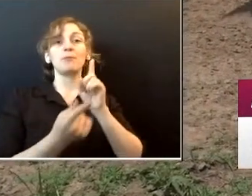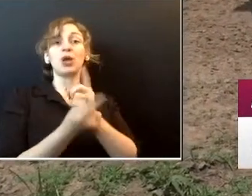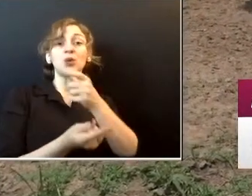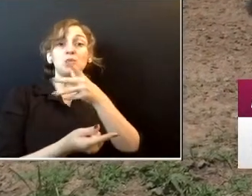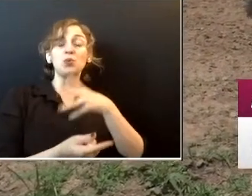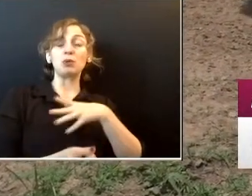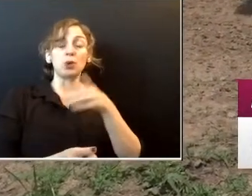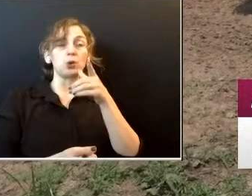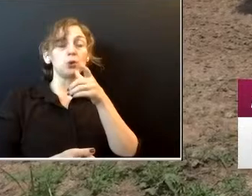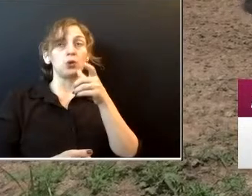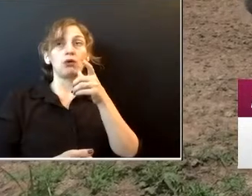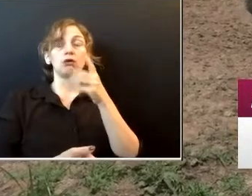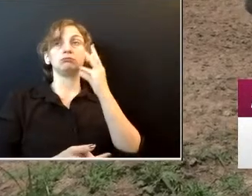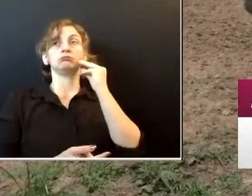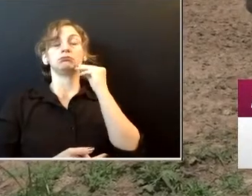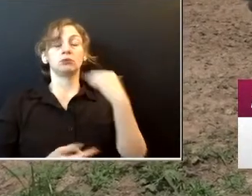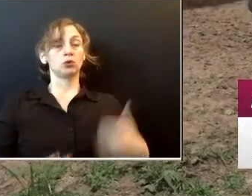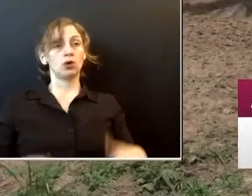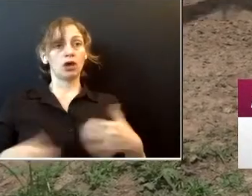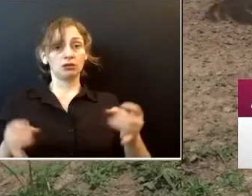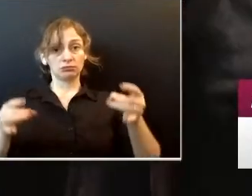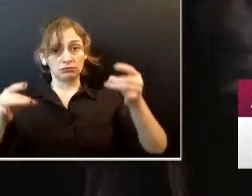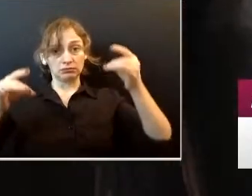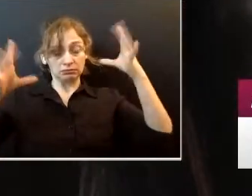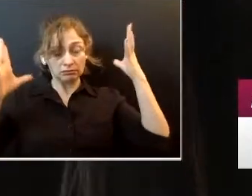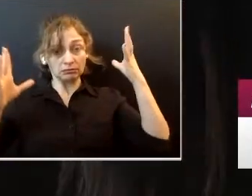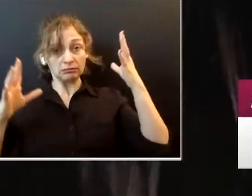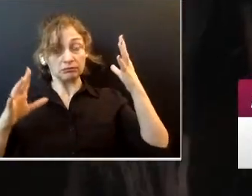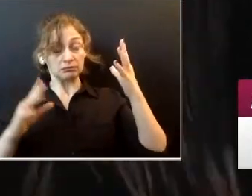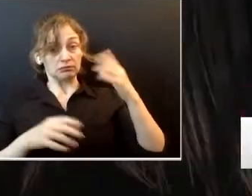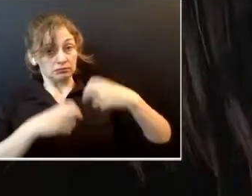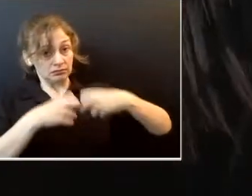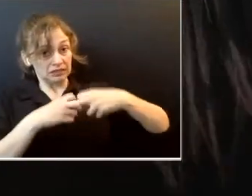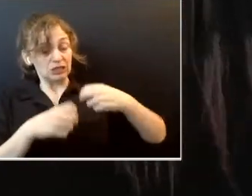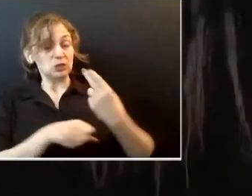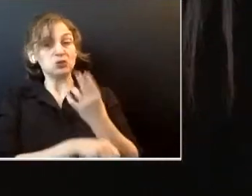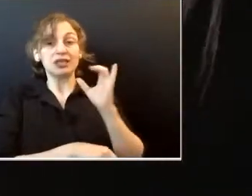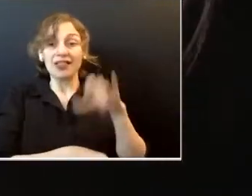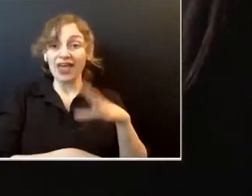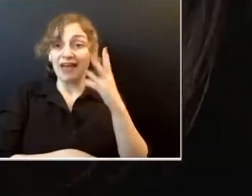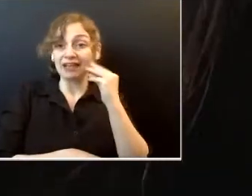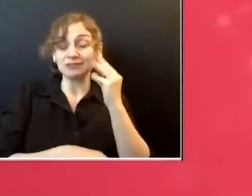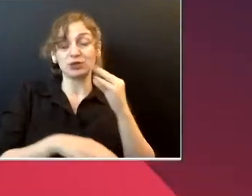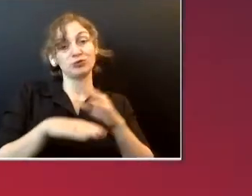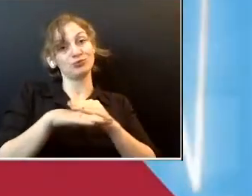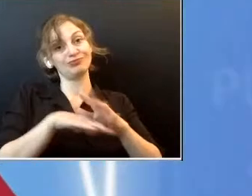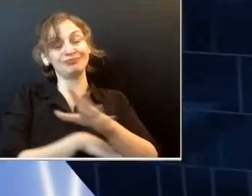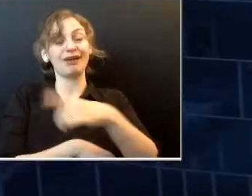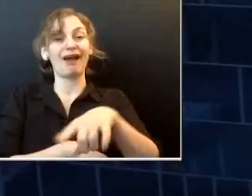now using that experience to inspire and educate others in a pretty remarkable way.